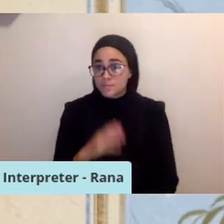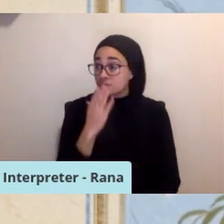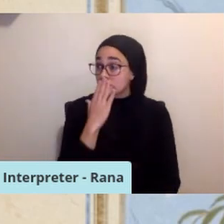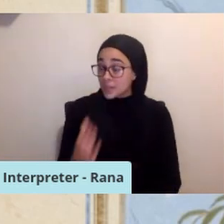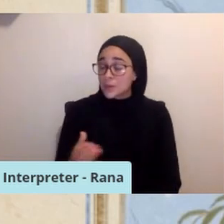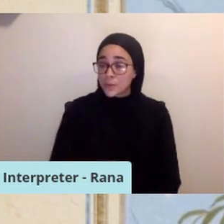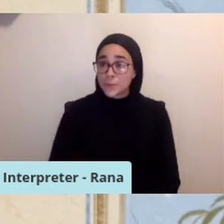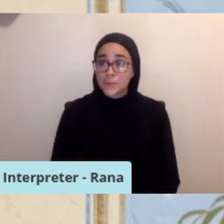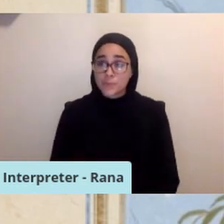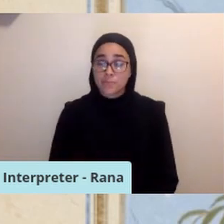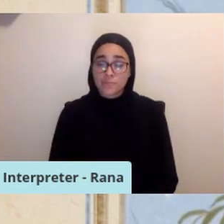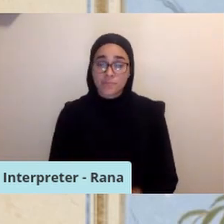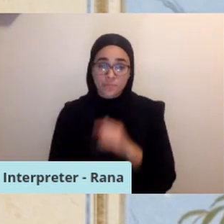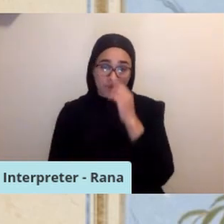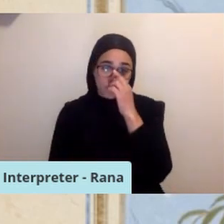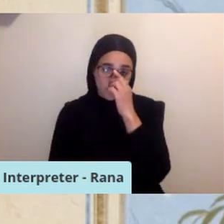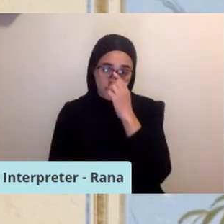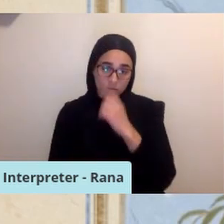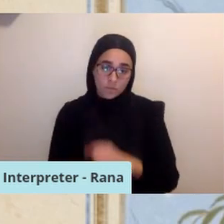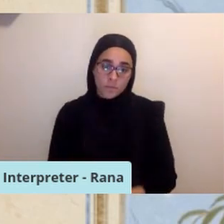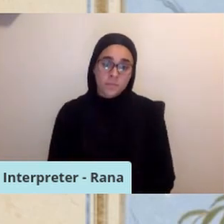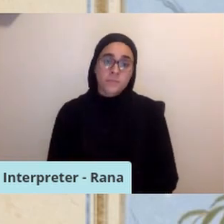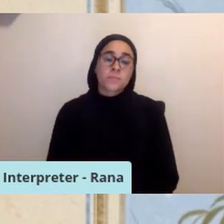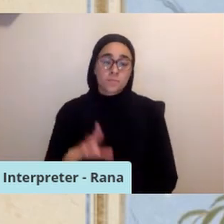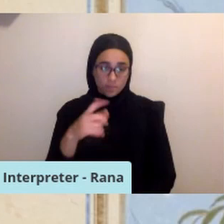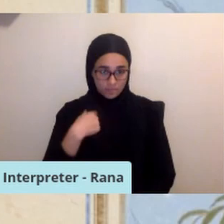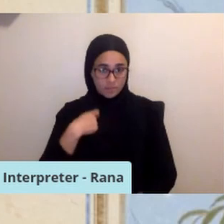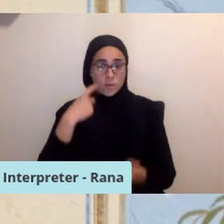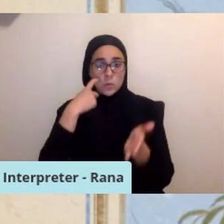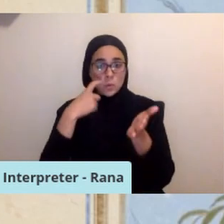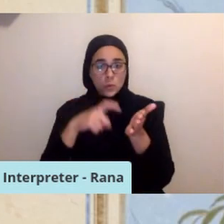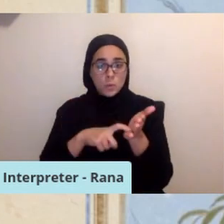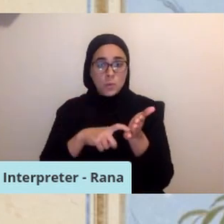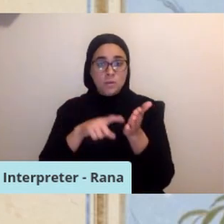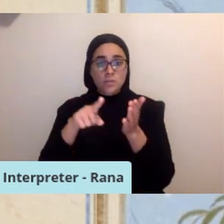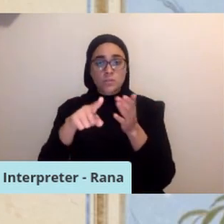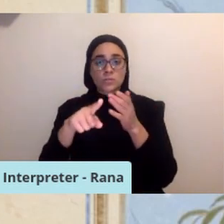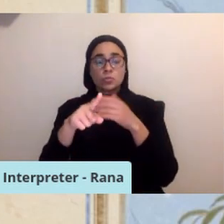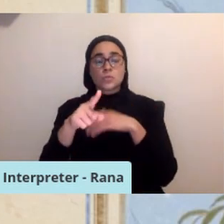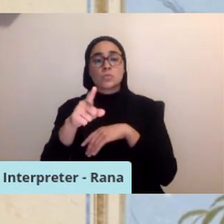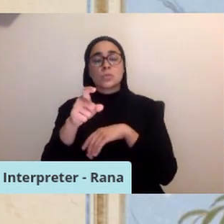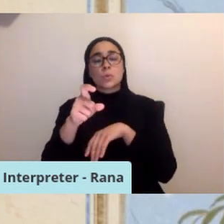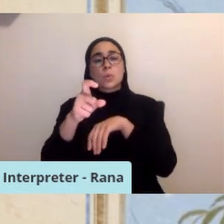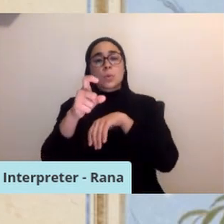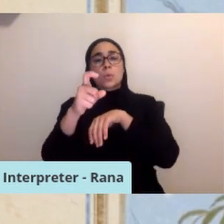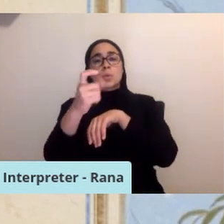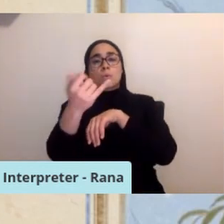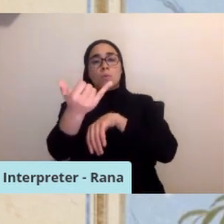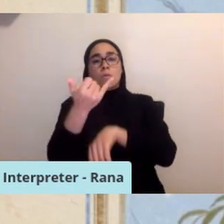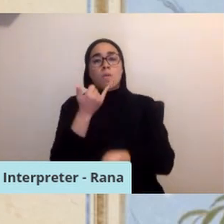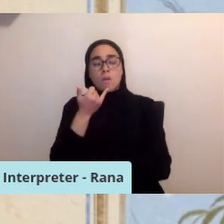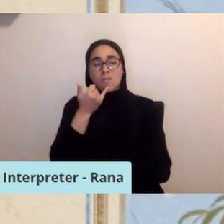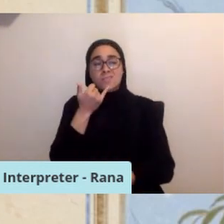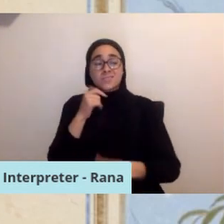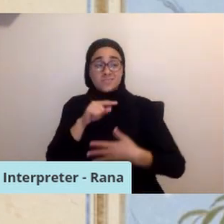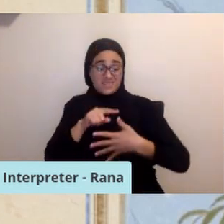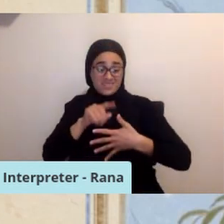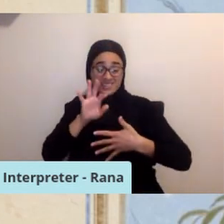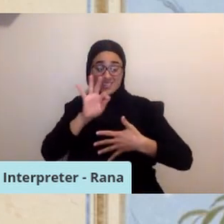And on the day when I noticed you called at Pajar, and I saw that you had called and my